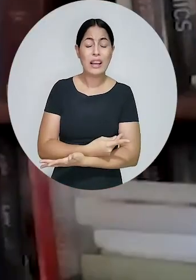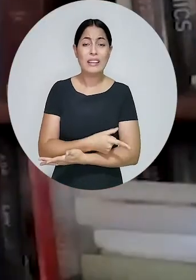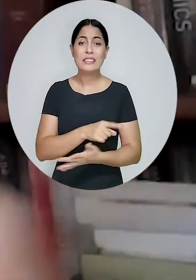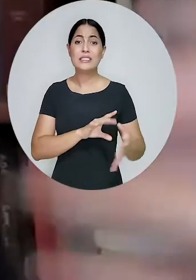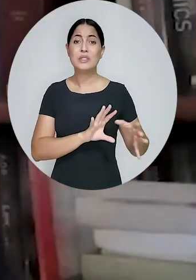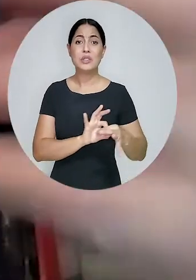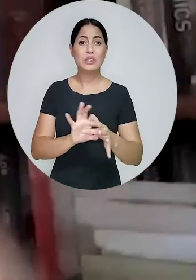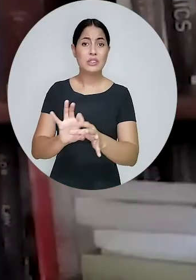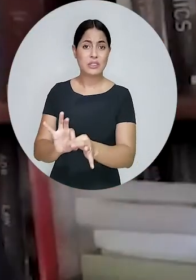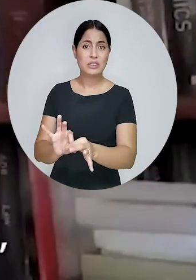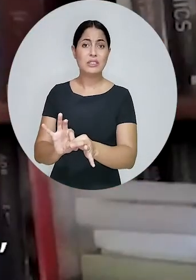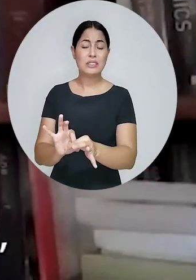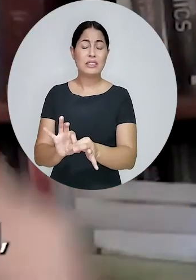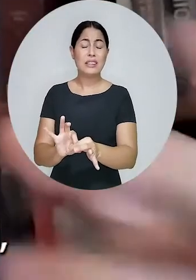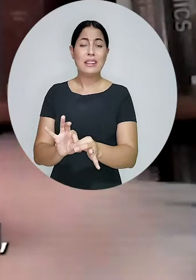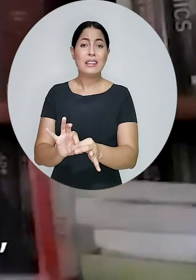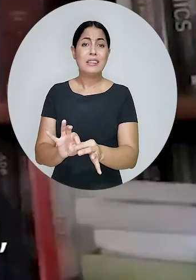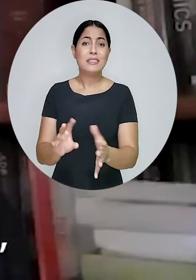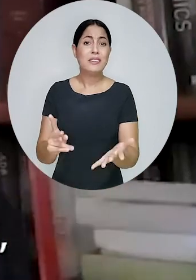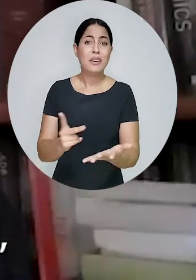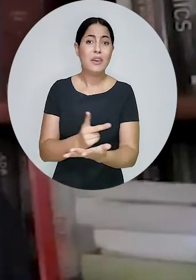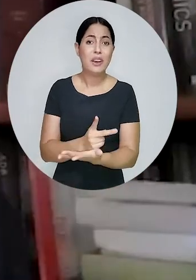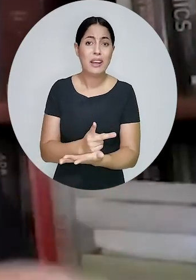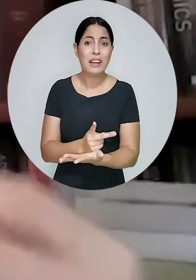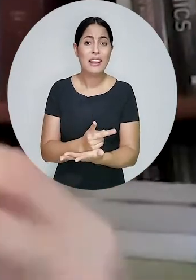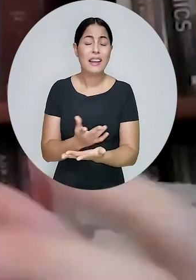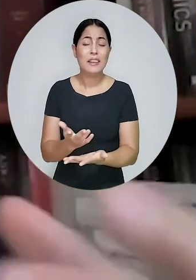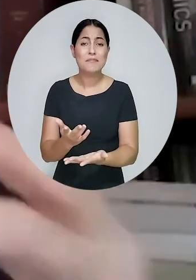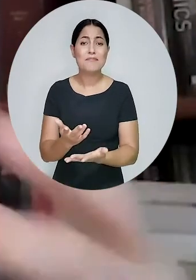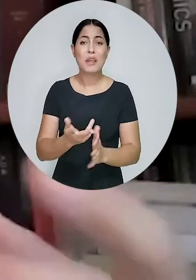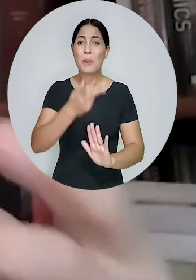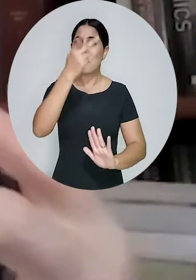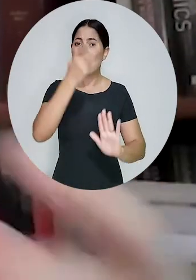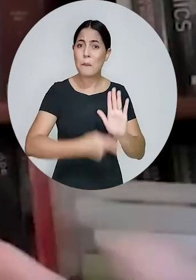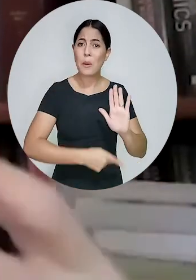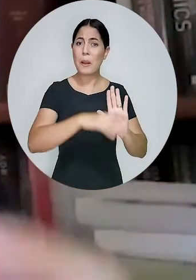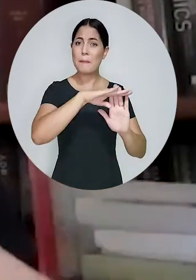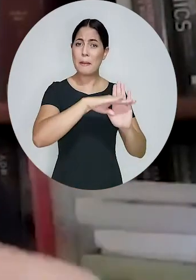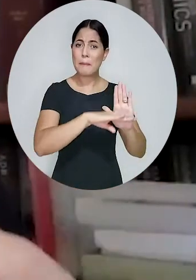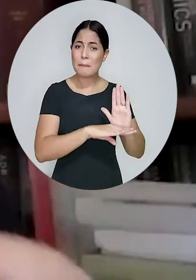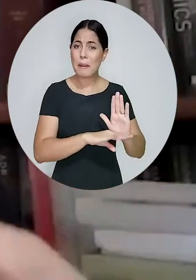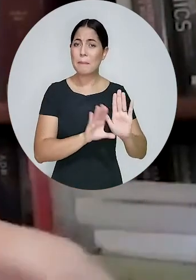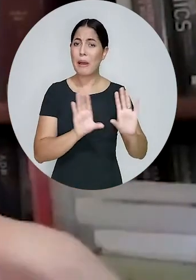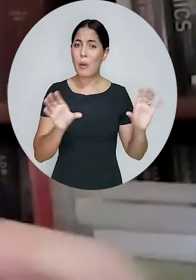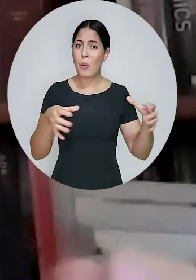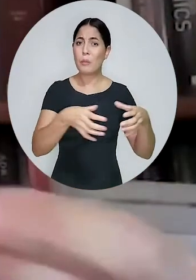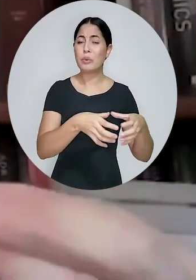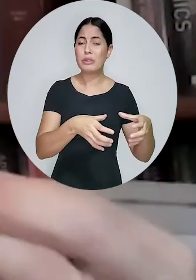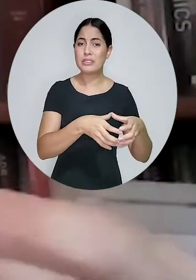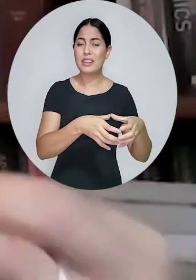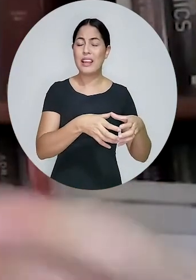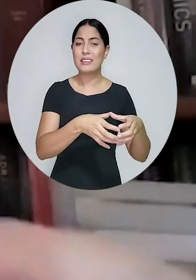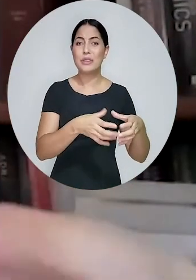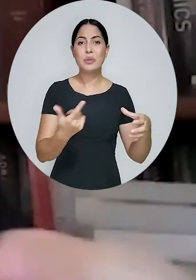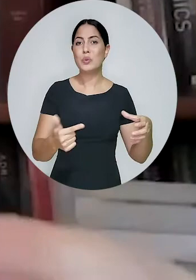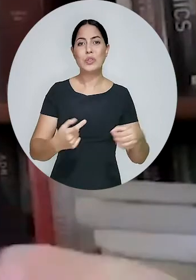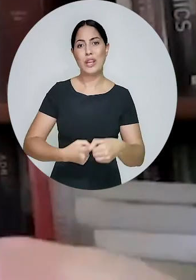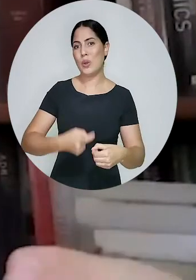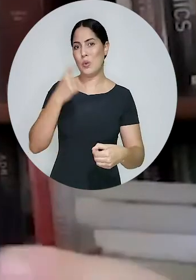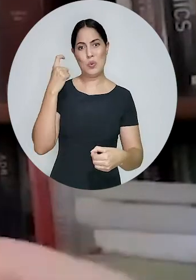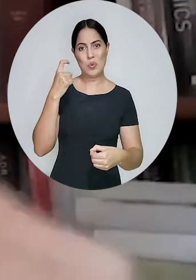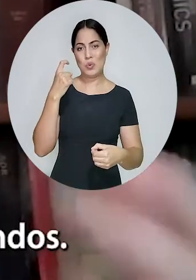by taking cases that would otherwise be on the court docket, those community mediation programs are